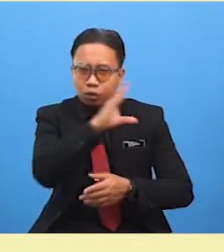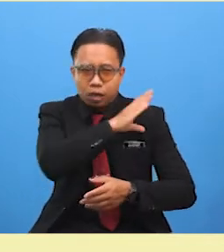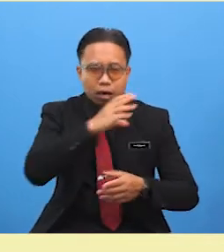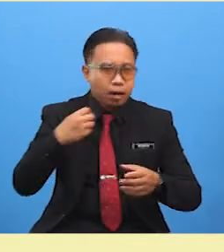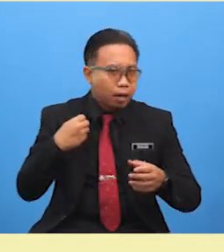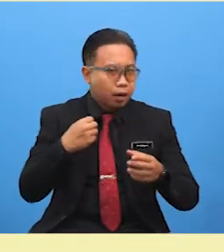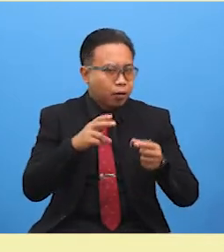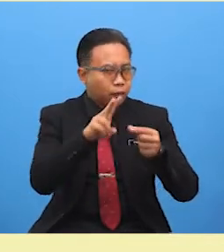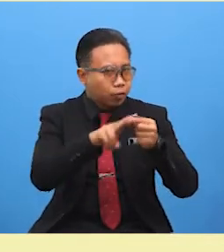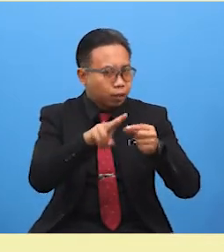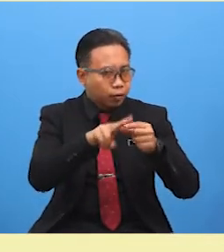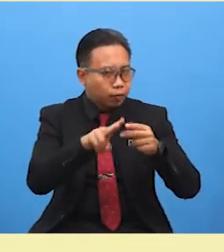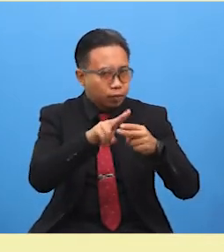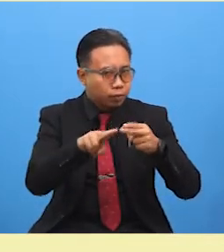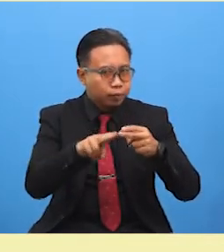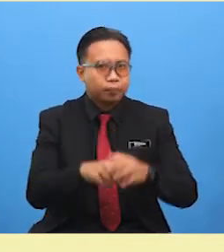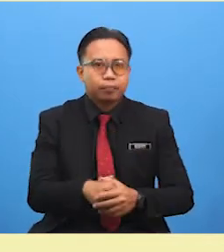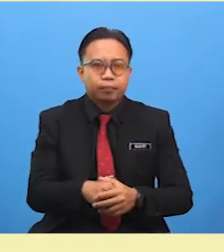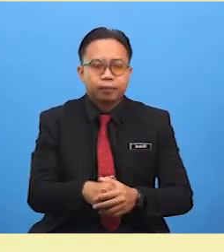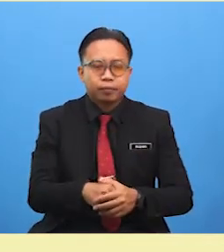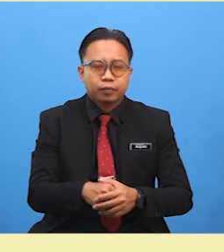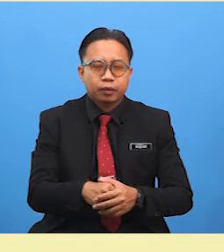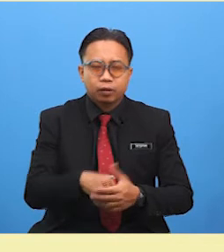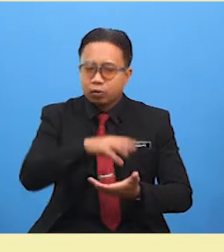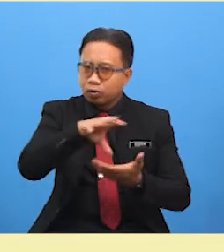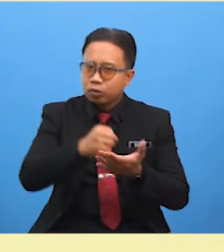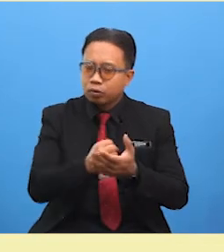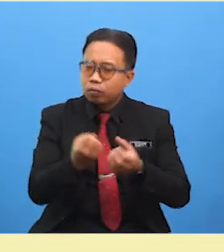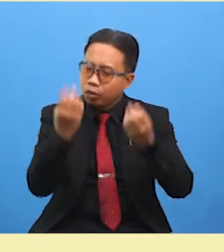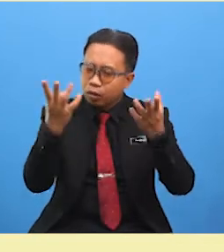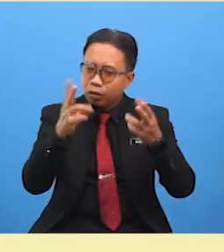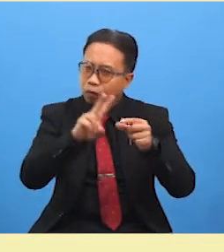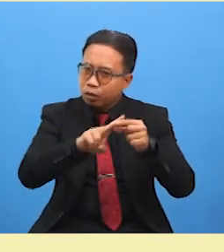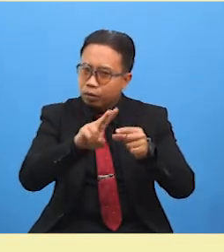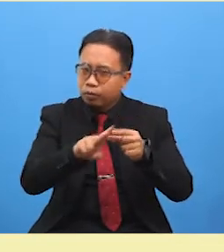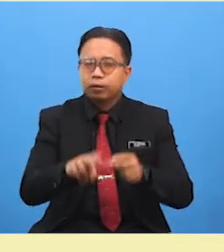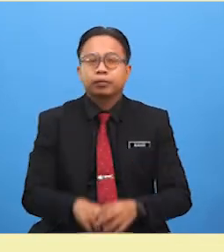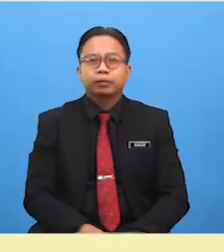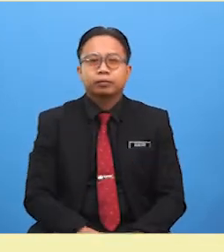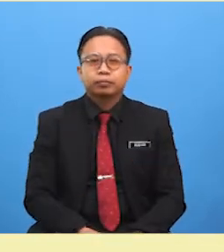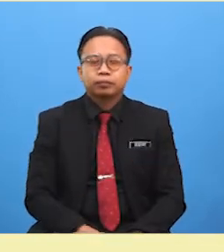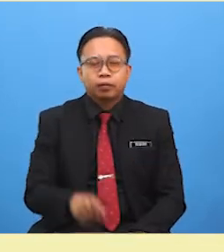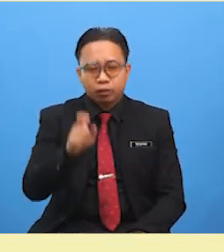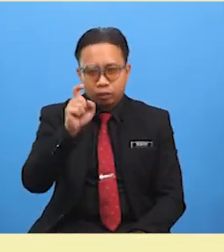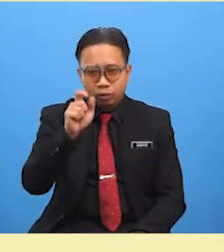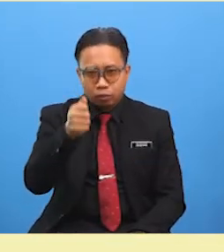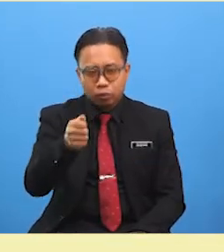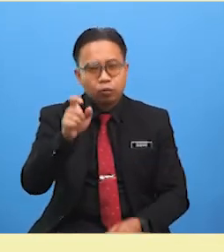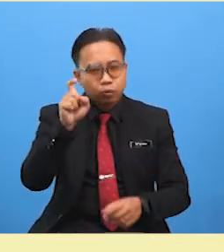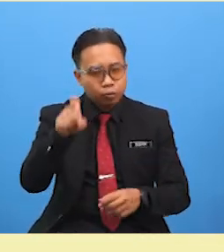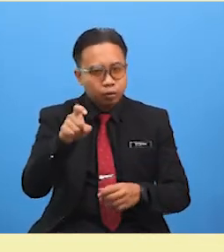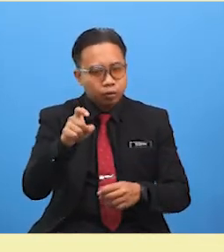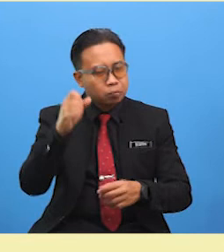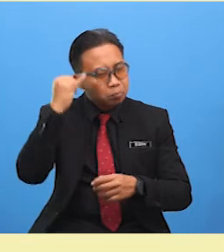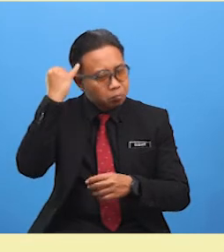in books, you may not find visuals, but all books would have great amount of vocabulary. So, you might need to imagine